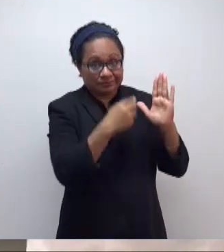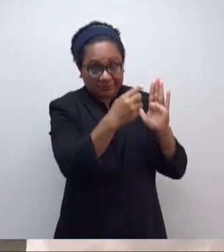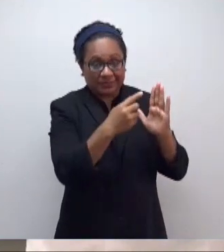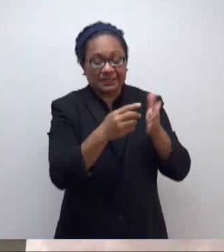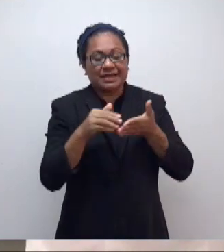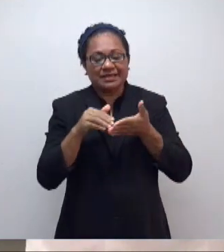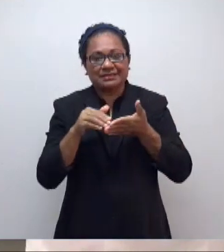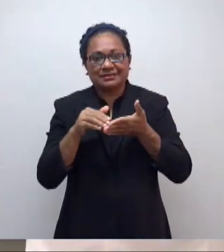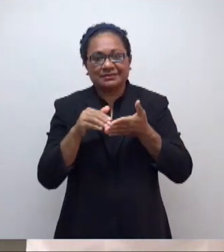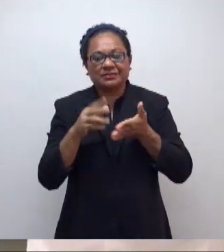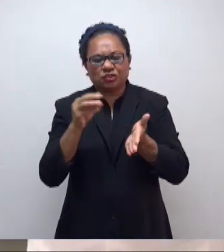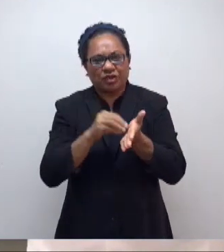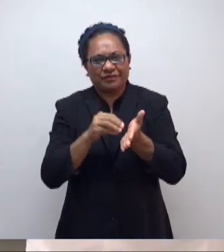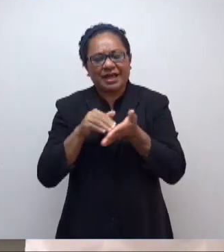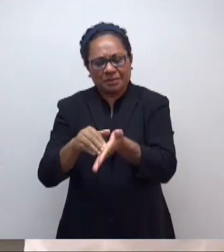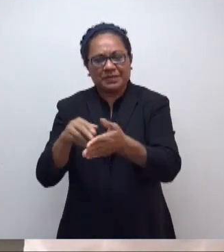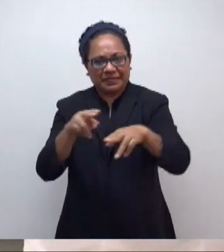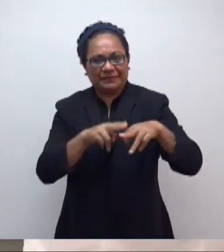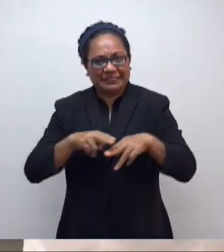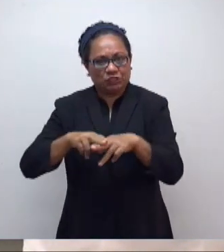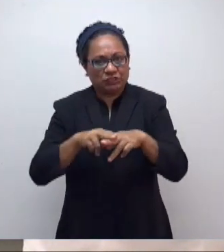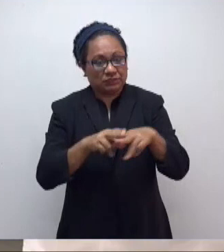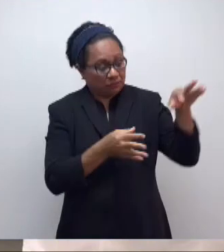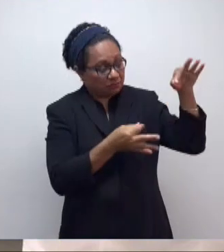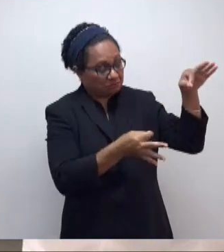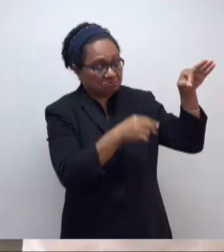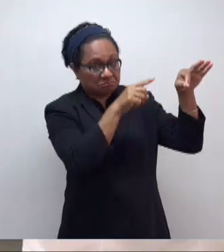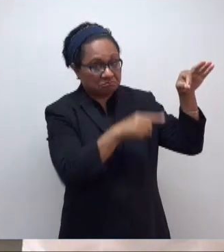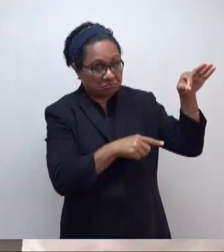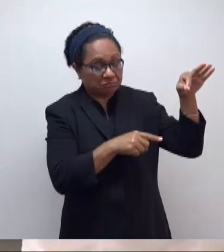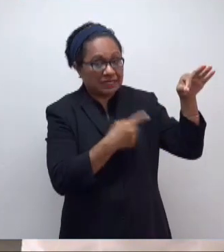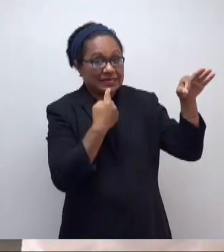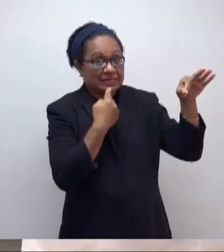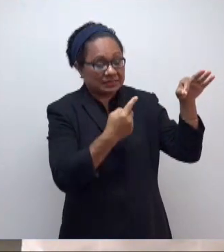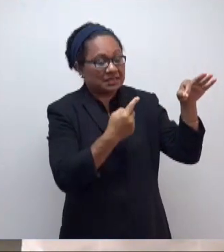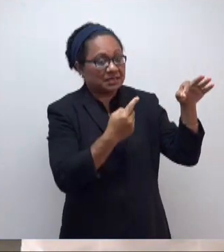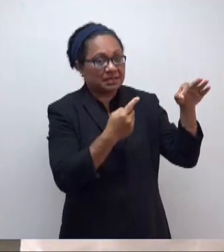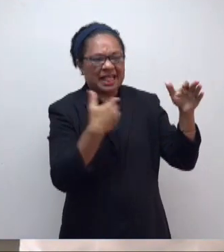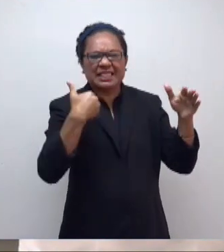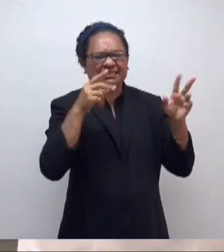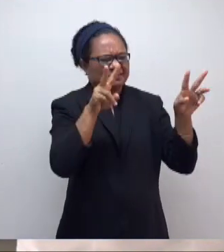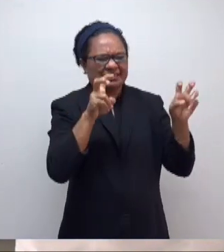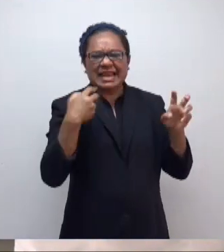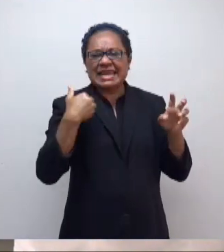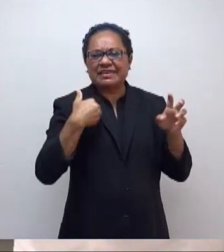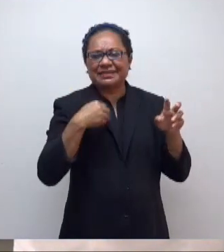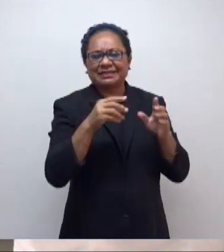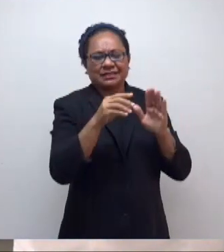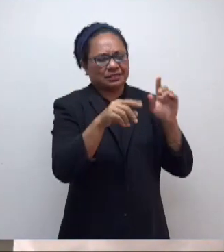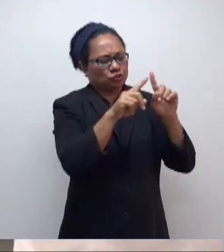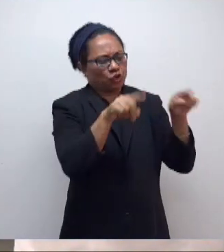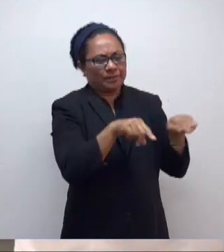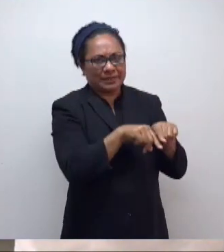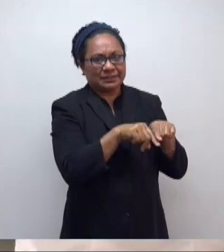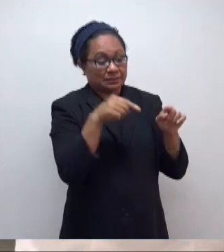Fiji. It is a living document. And every day of the past 8 years, it has been the